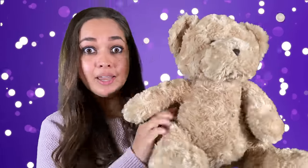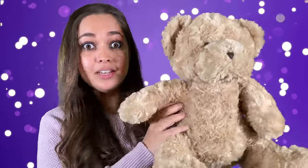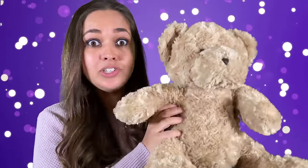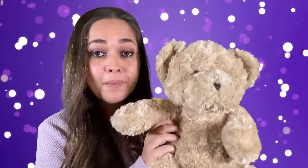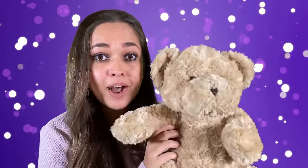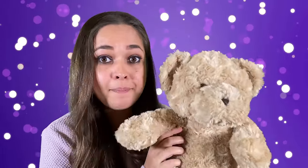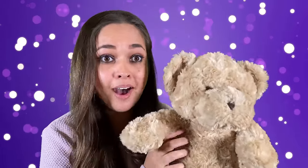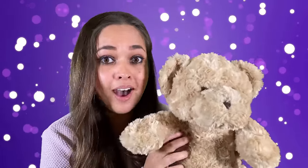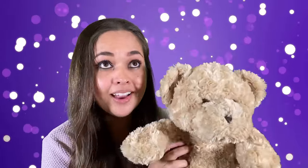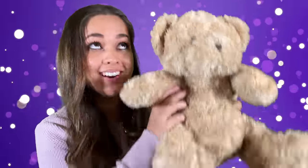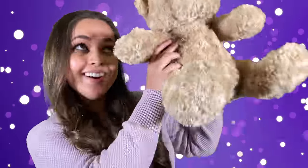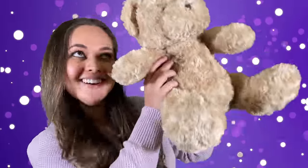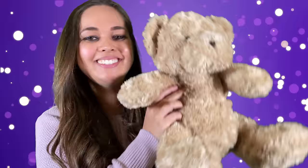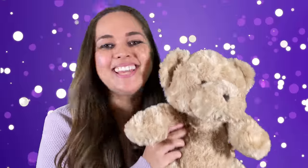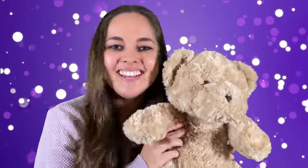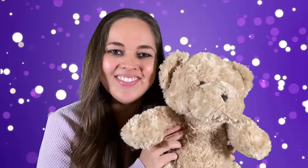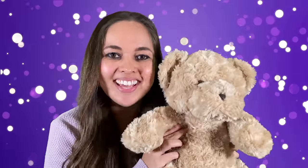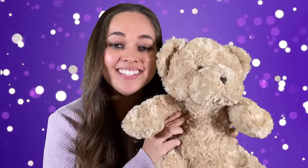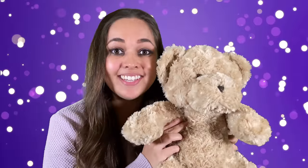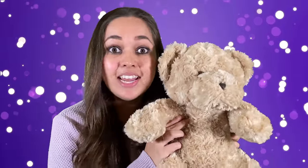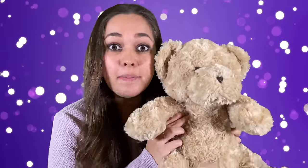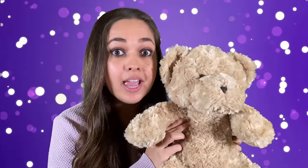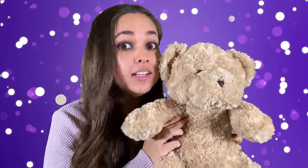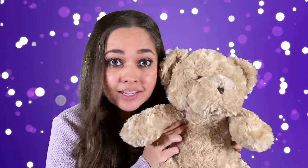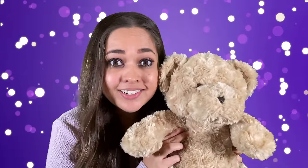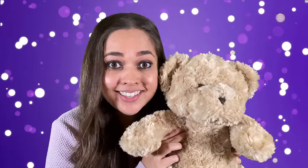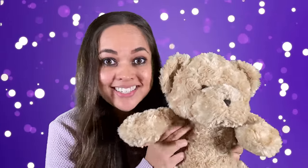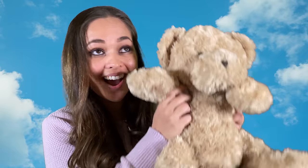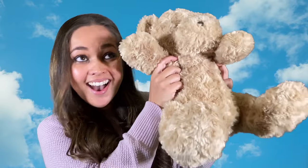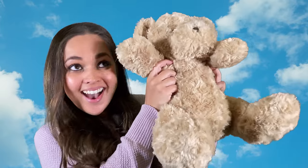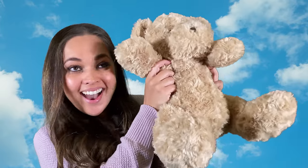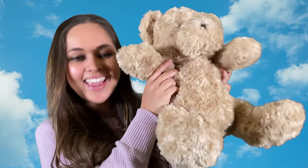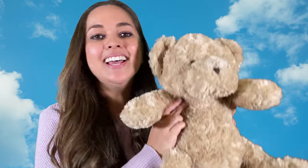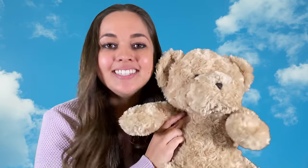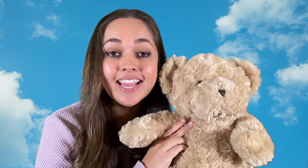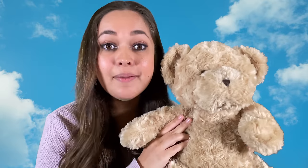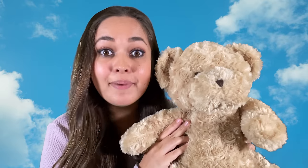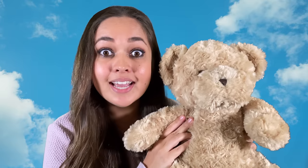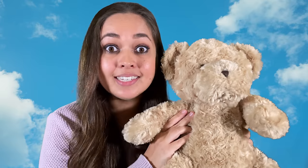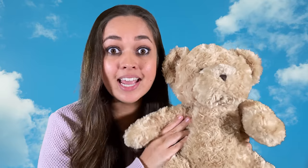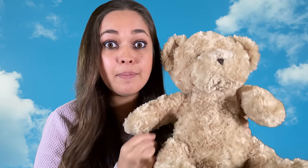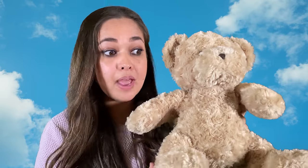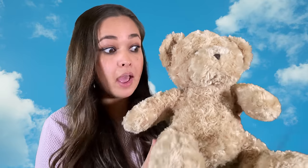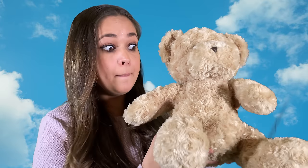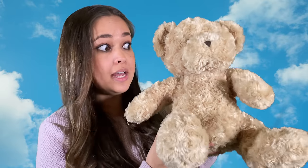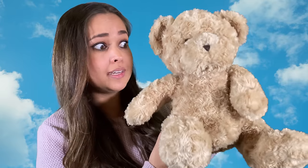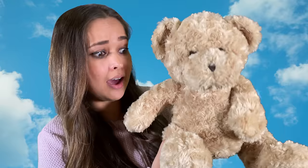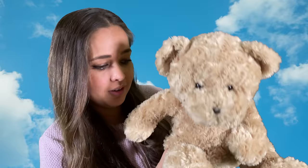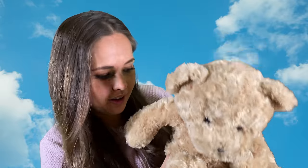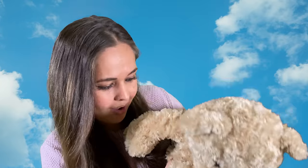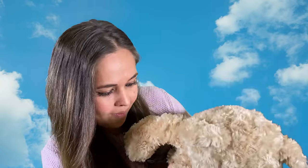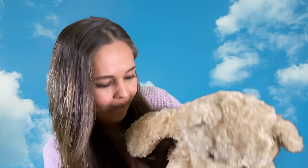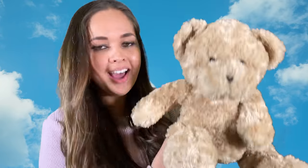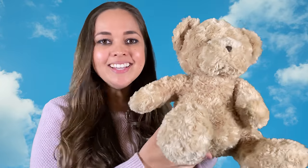Teddy bear, jump up high. Woohoo! Teddy bear, touch the sky. Teddy bear, bend